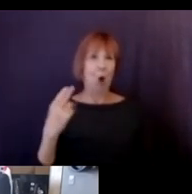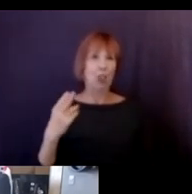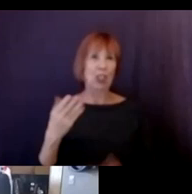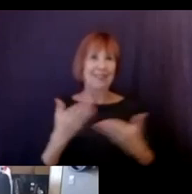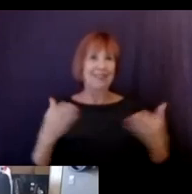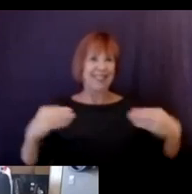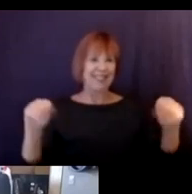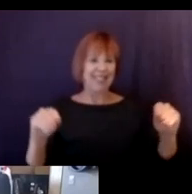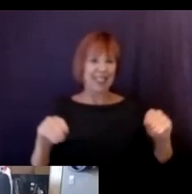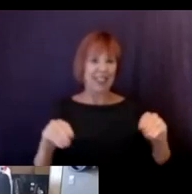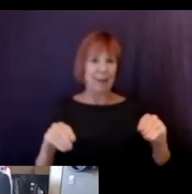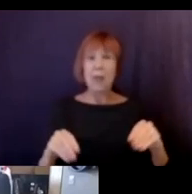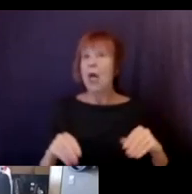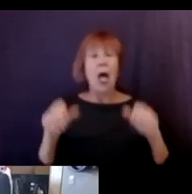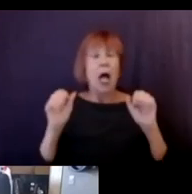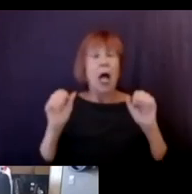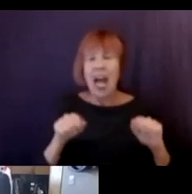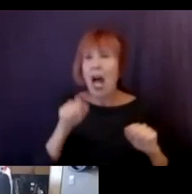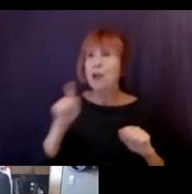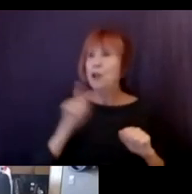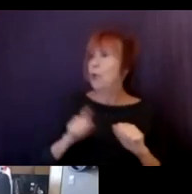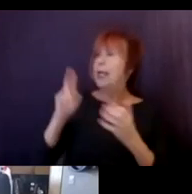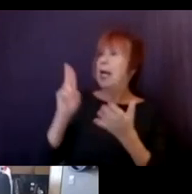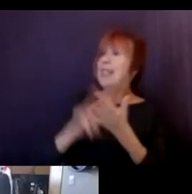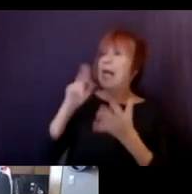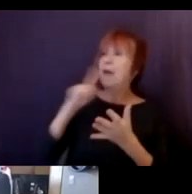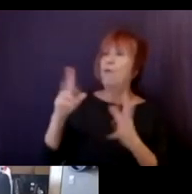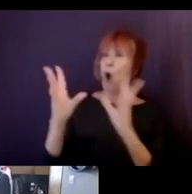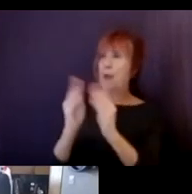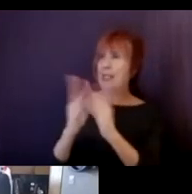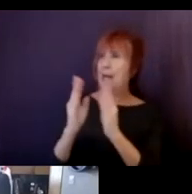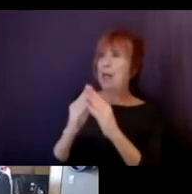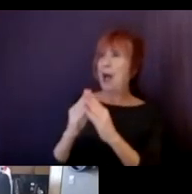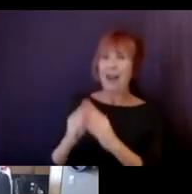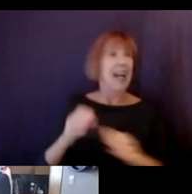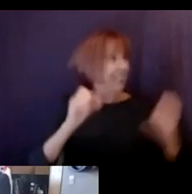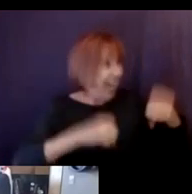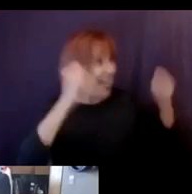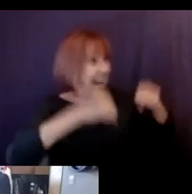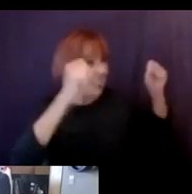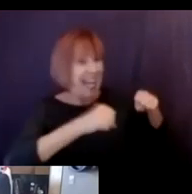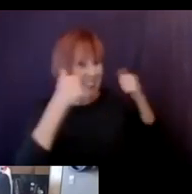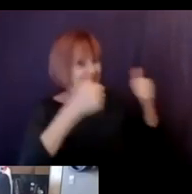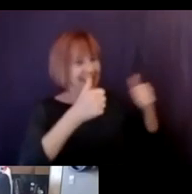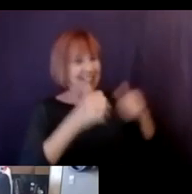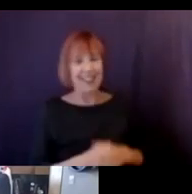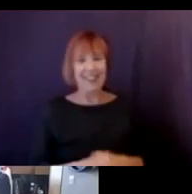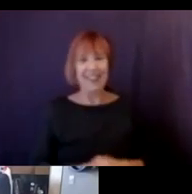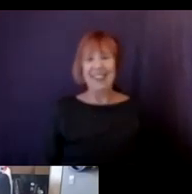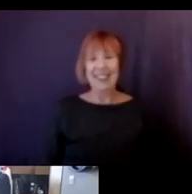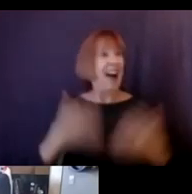And this is open. Go to your website and you could sign up for the seminar. Yeah. Love it. I